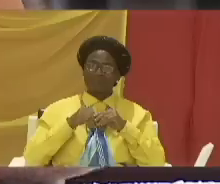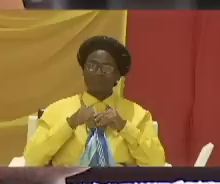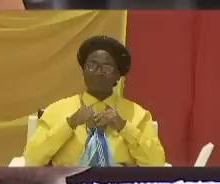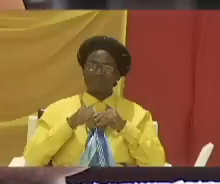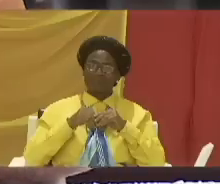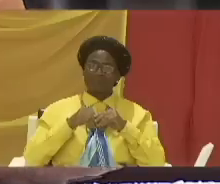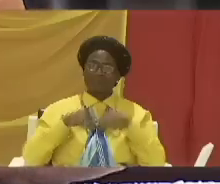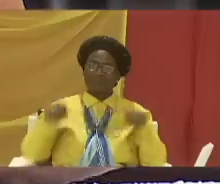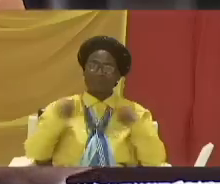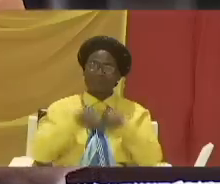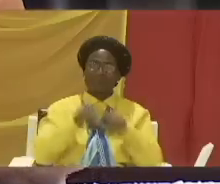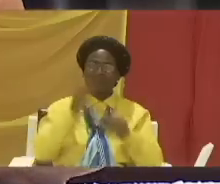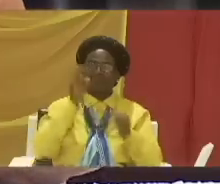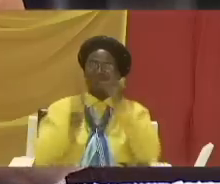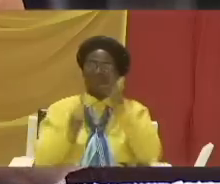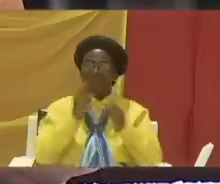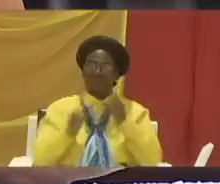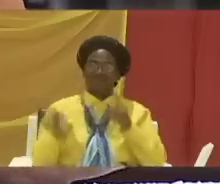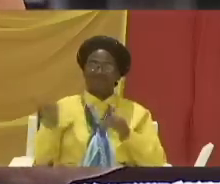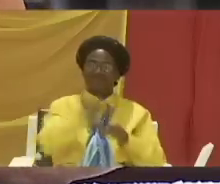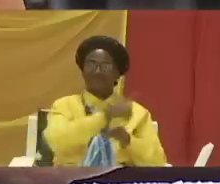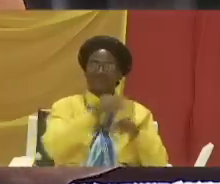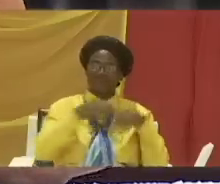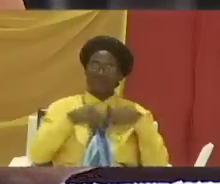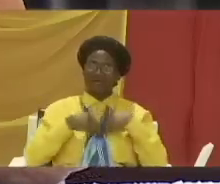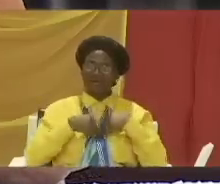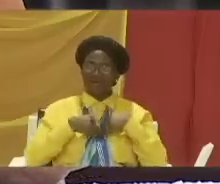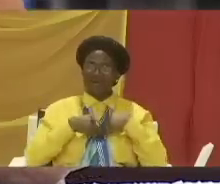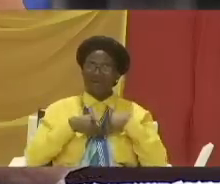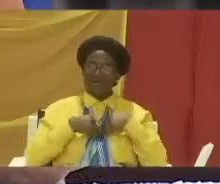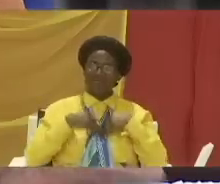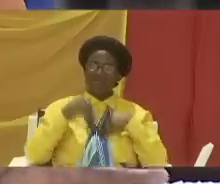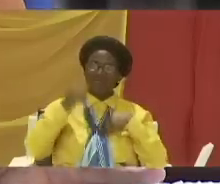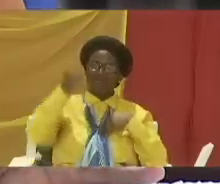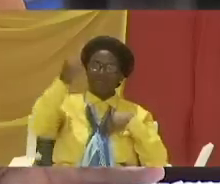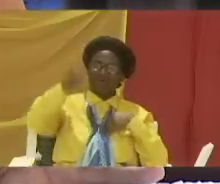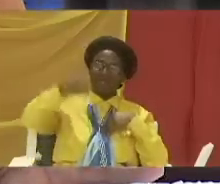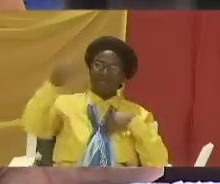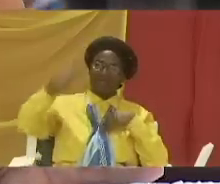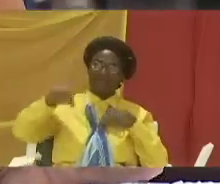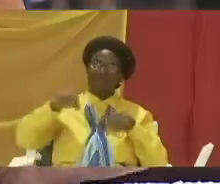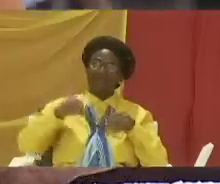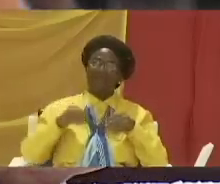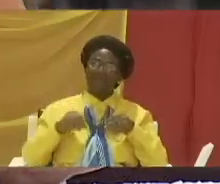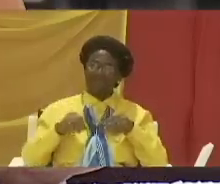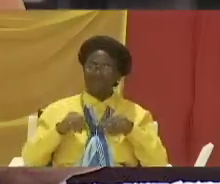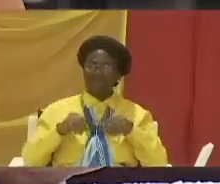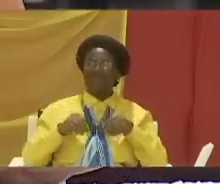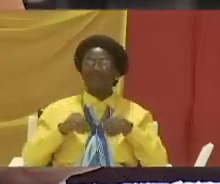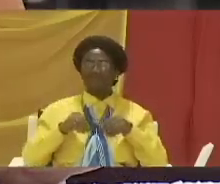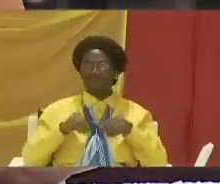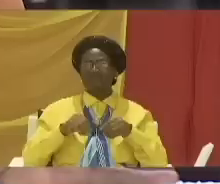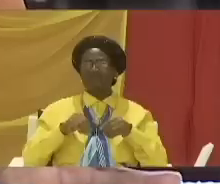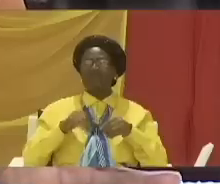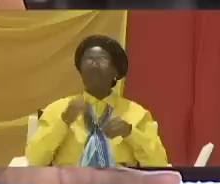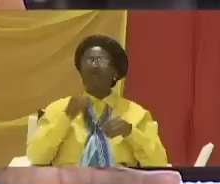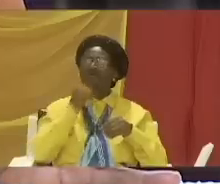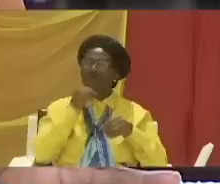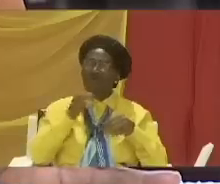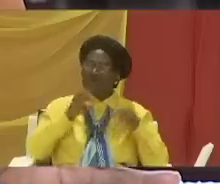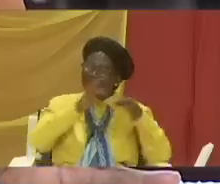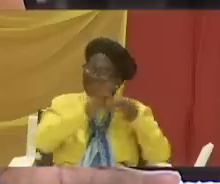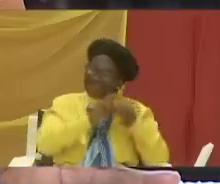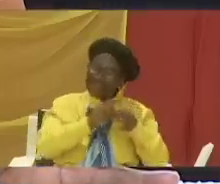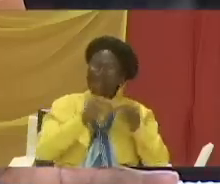So if you have any link with any force of darkness and you come near the